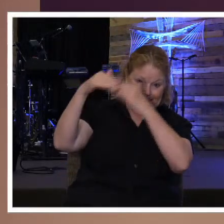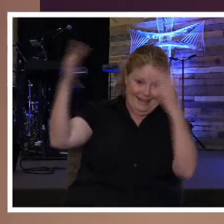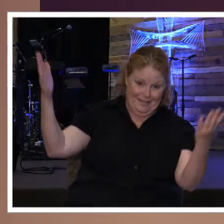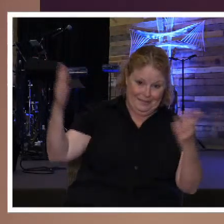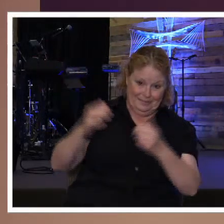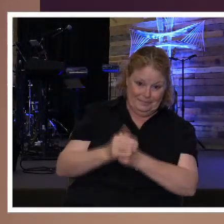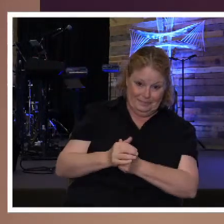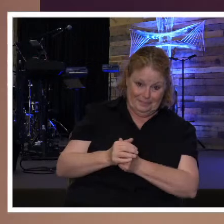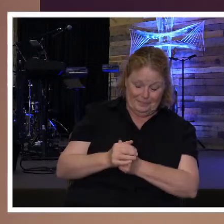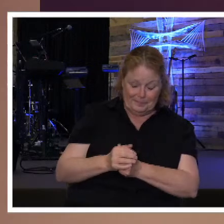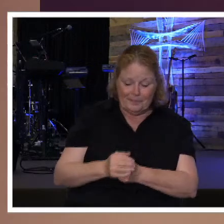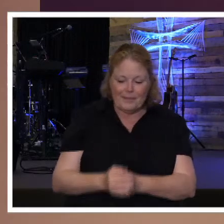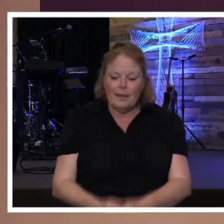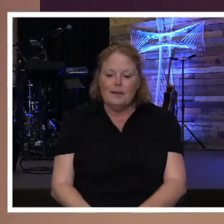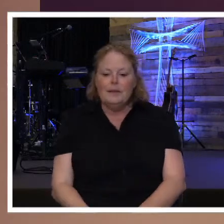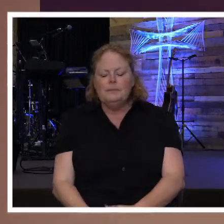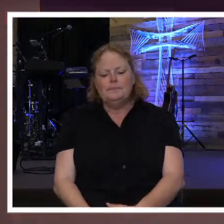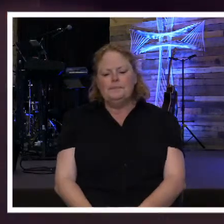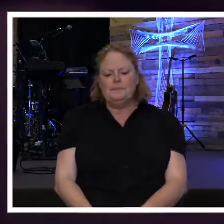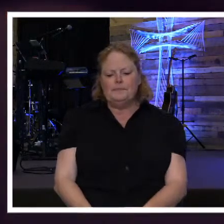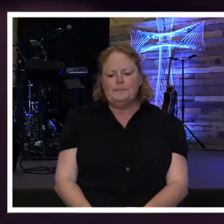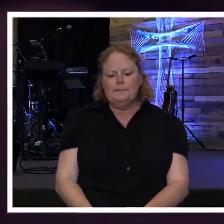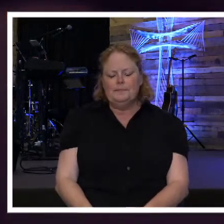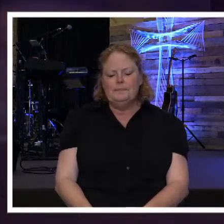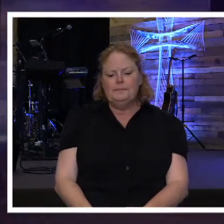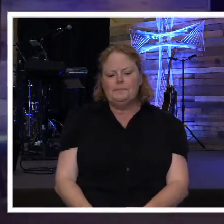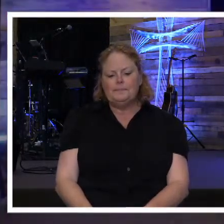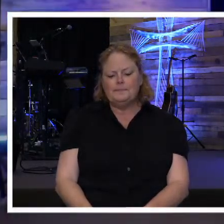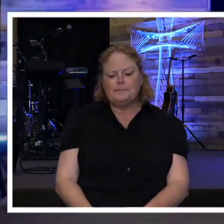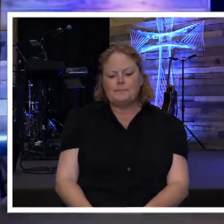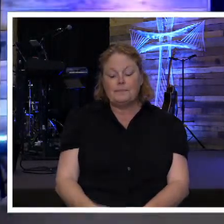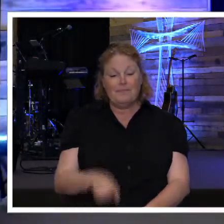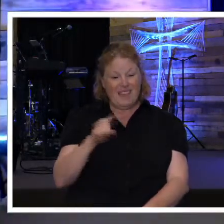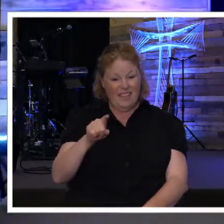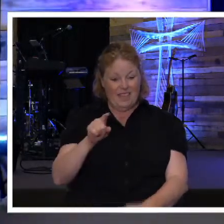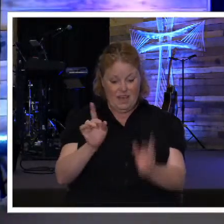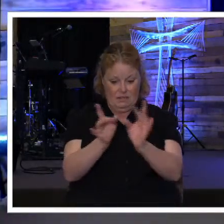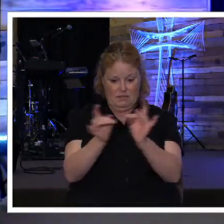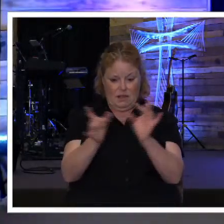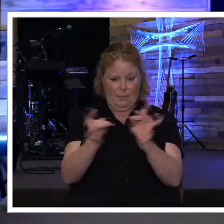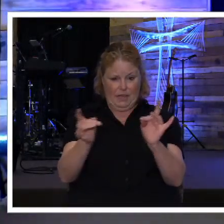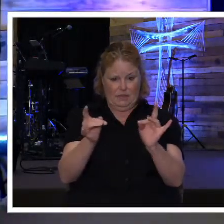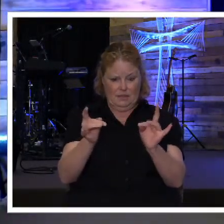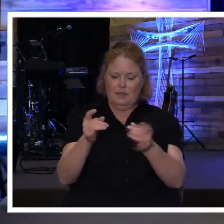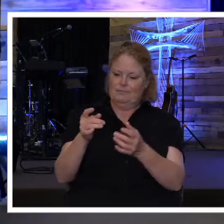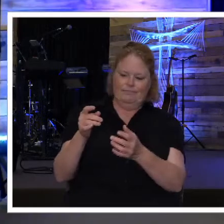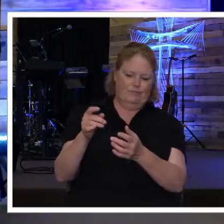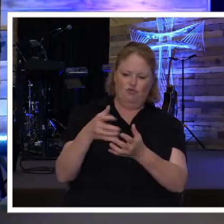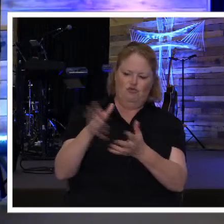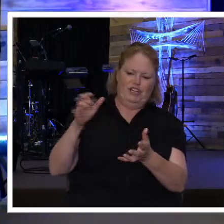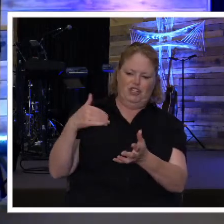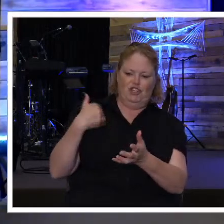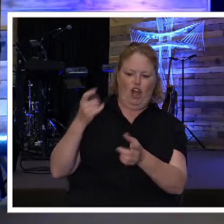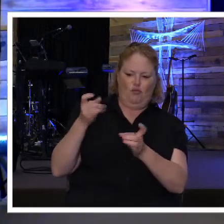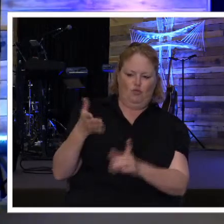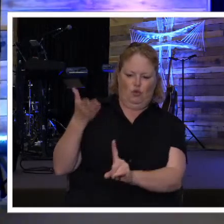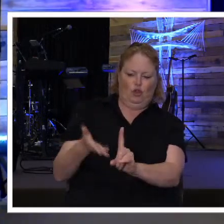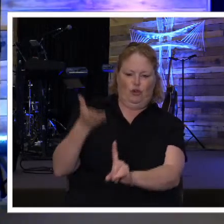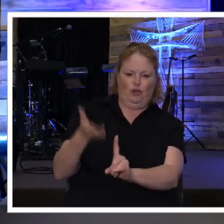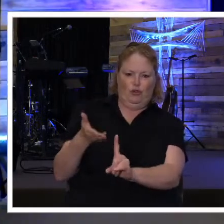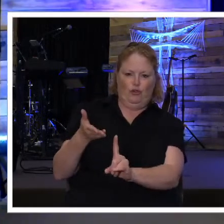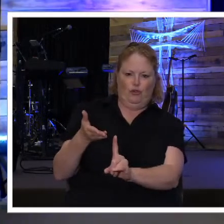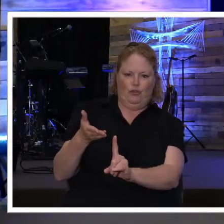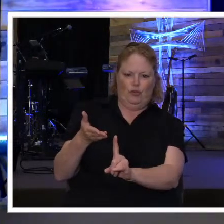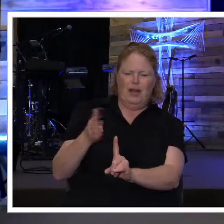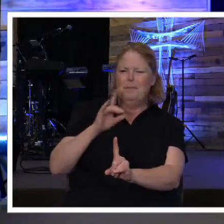eternal life.'" We often cite this account of the rich young ruler, but actually it